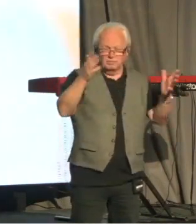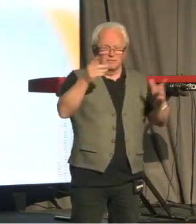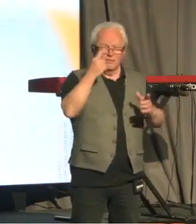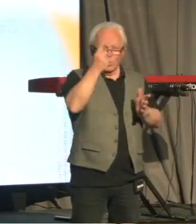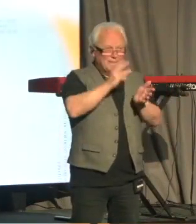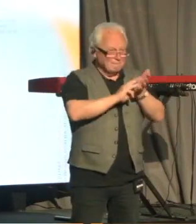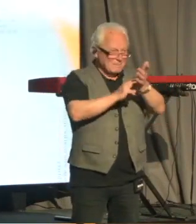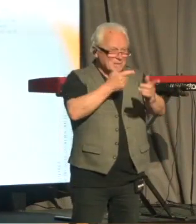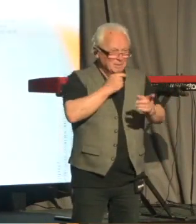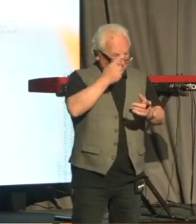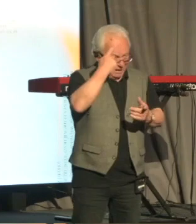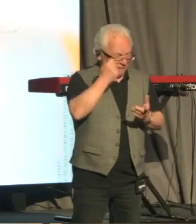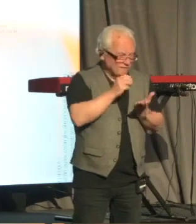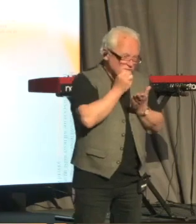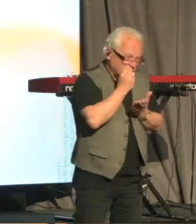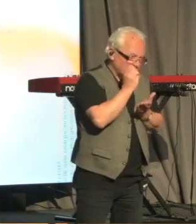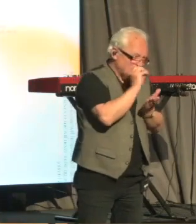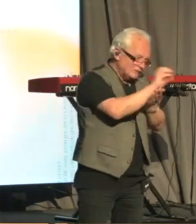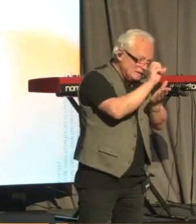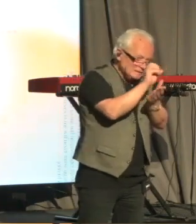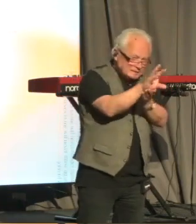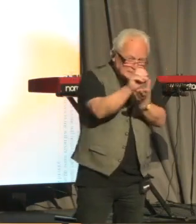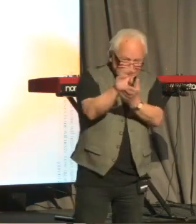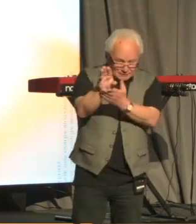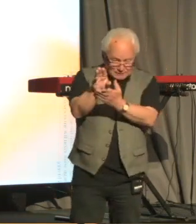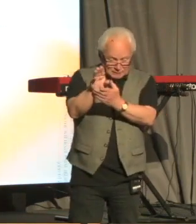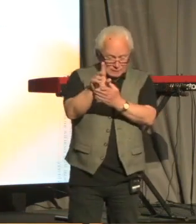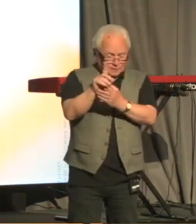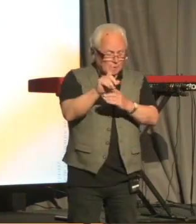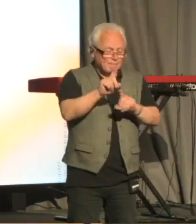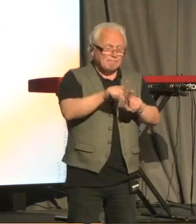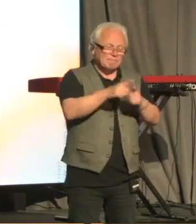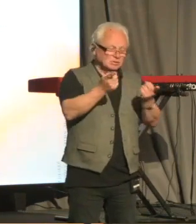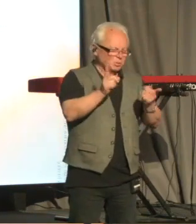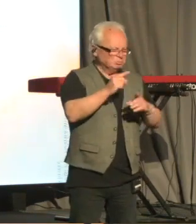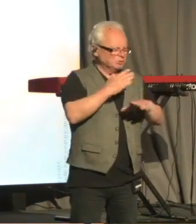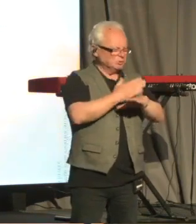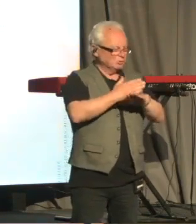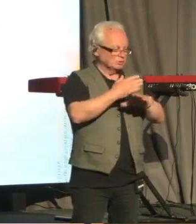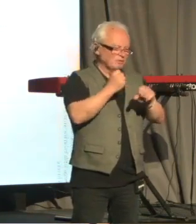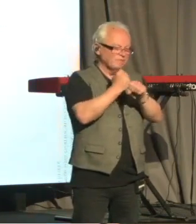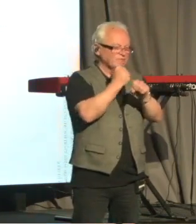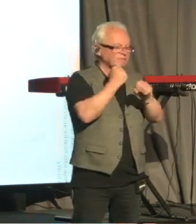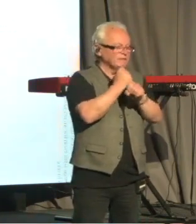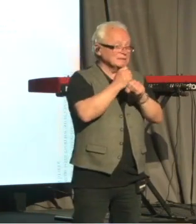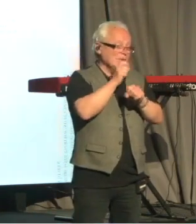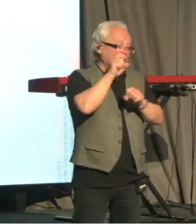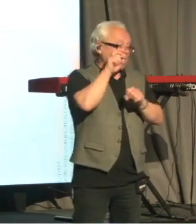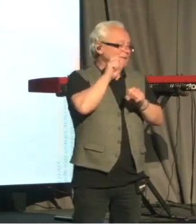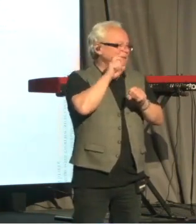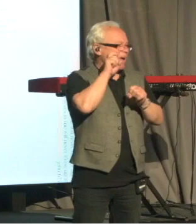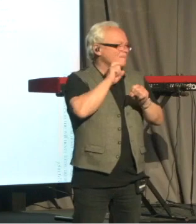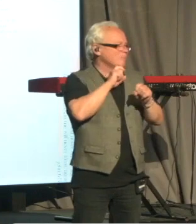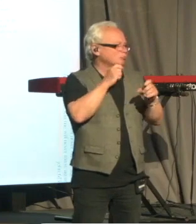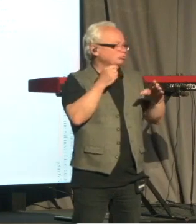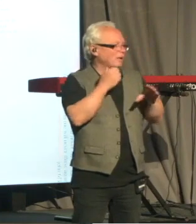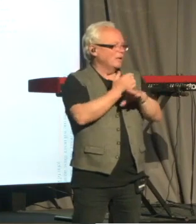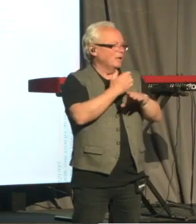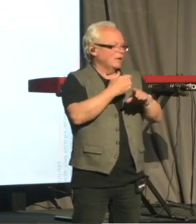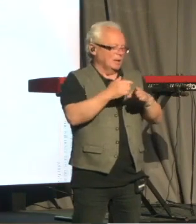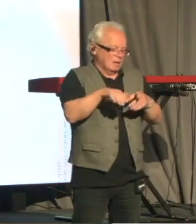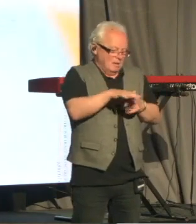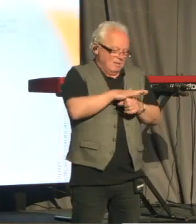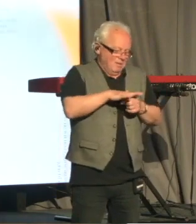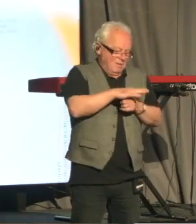to right now. But all that would do is fix this temporary